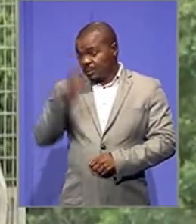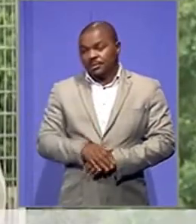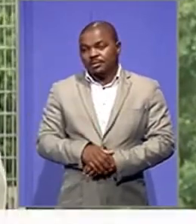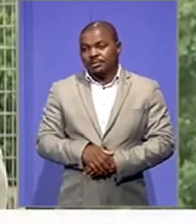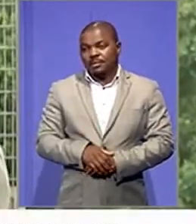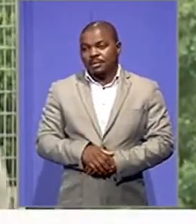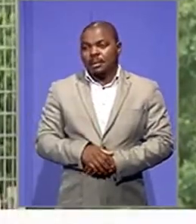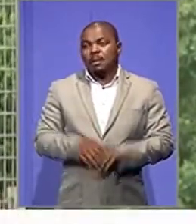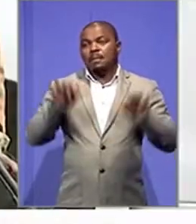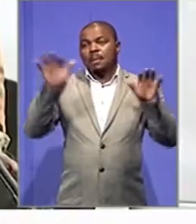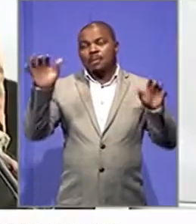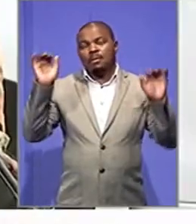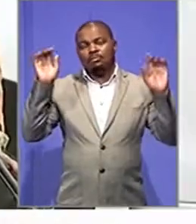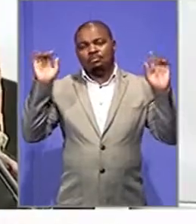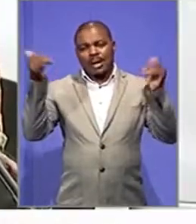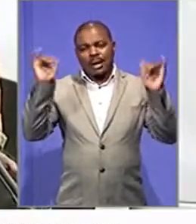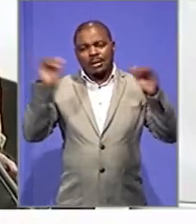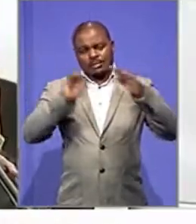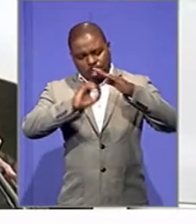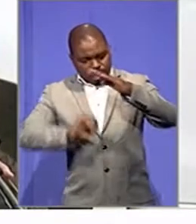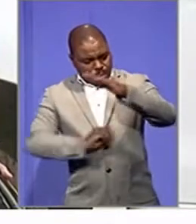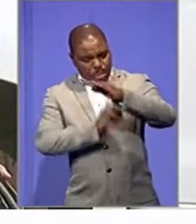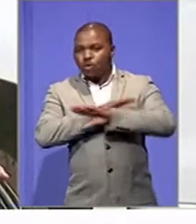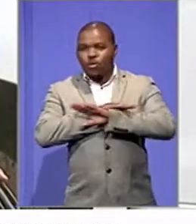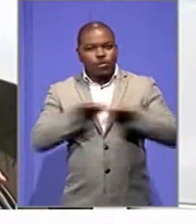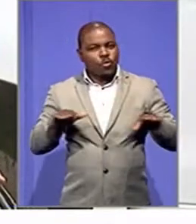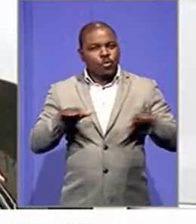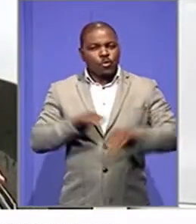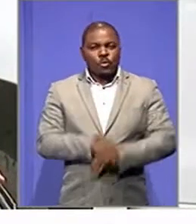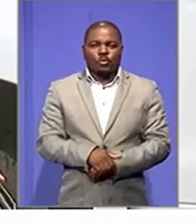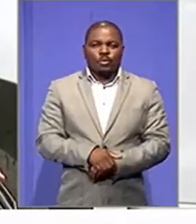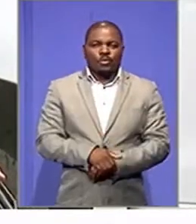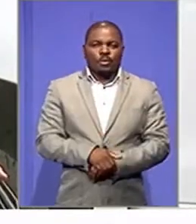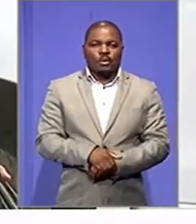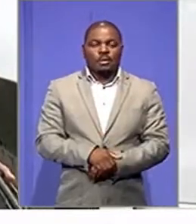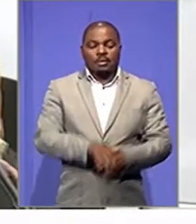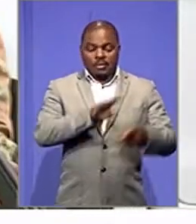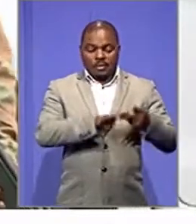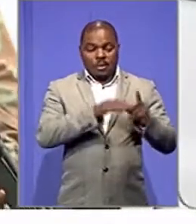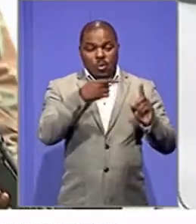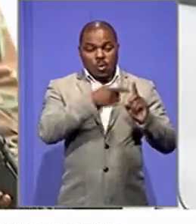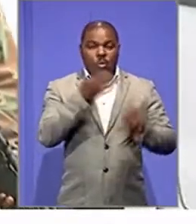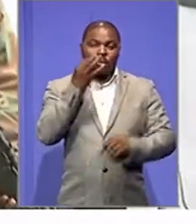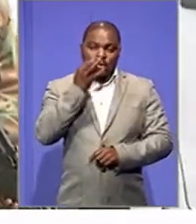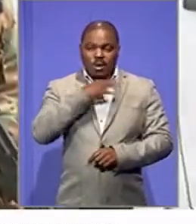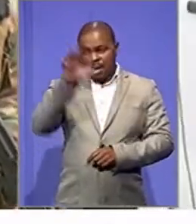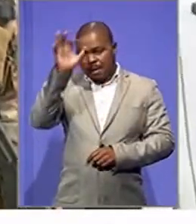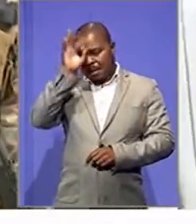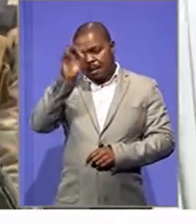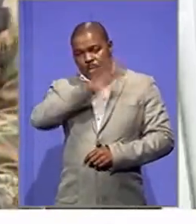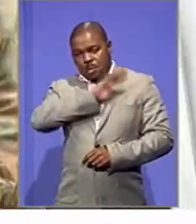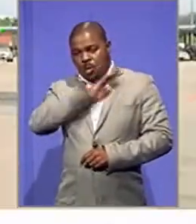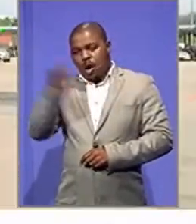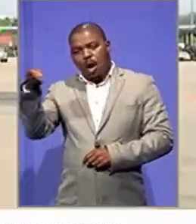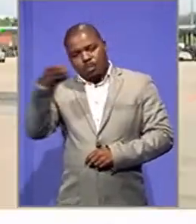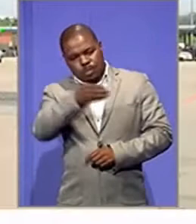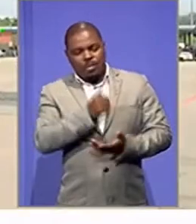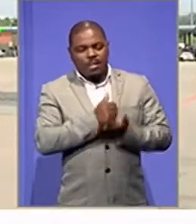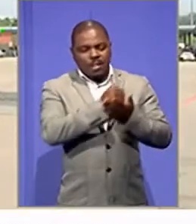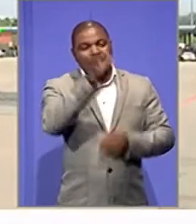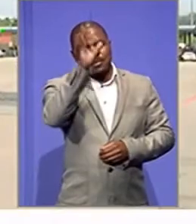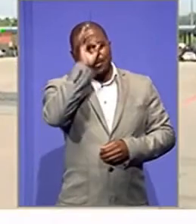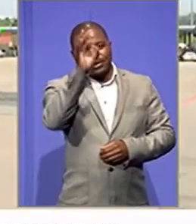home after 12. Ho sa le jwalo Cele o boetse o hlalositse hore masole a rometse ho thusa mapolesa ho beha leihlo